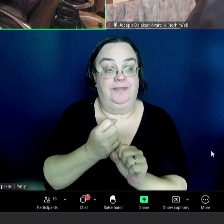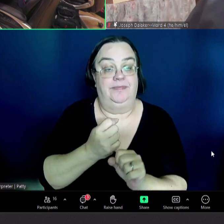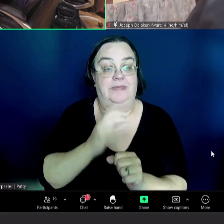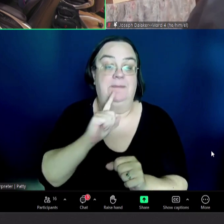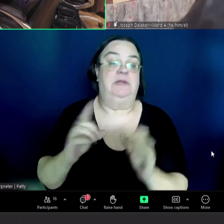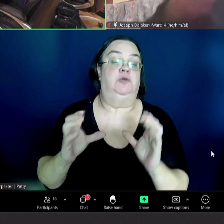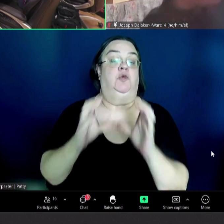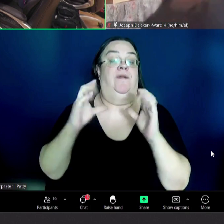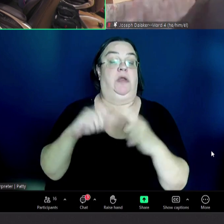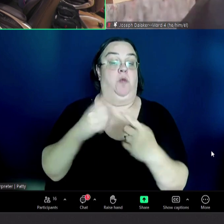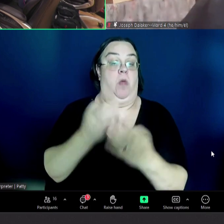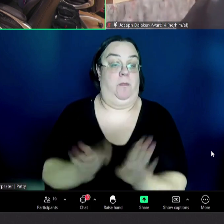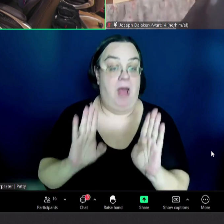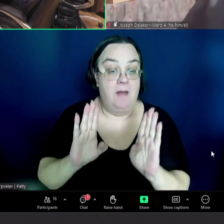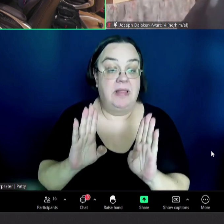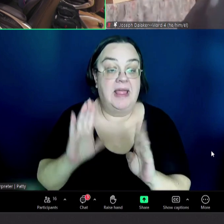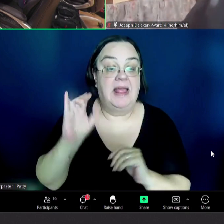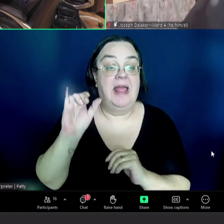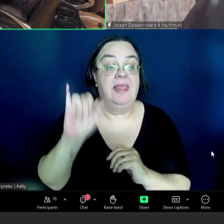of what you're talking about in terms of